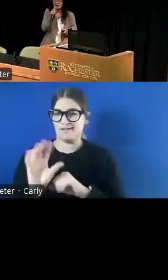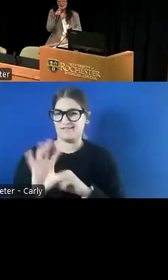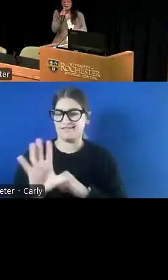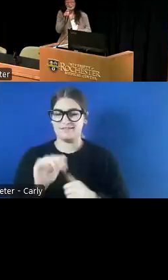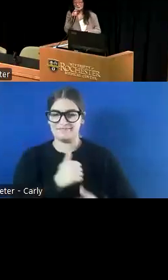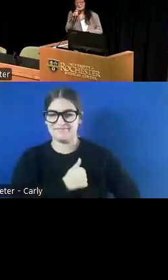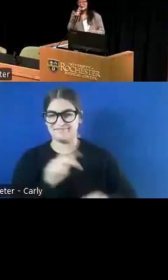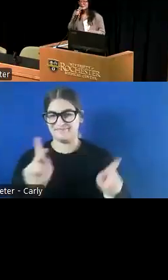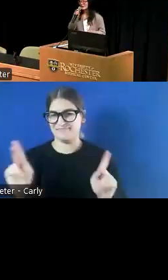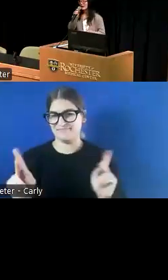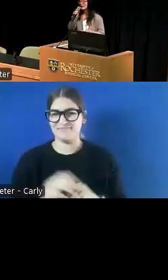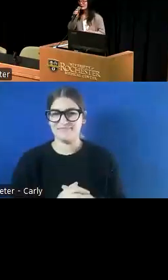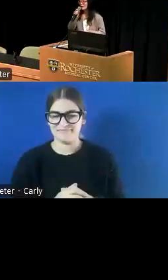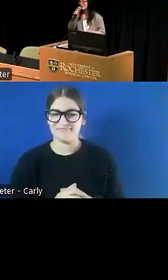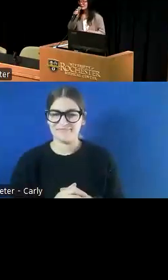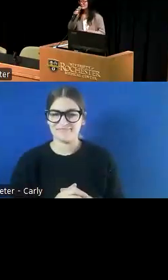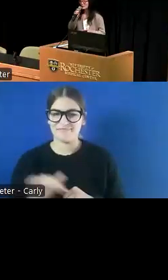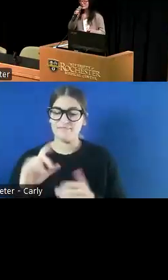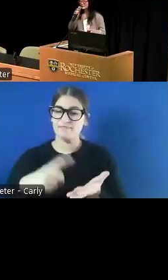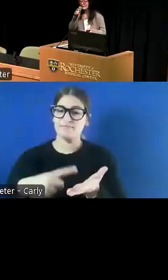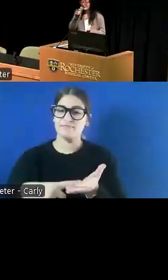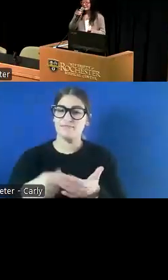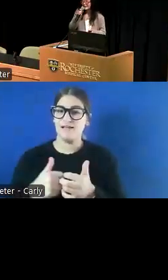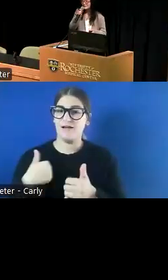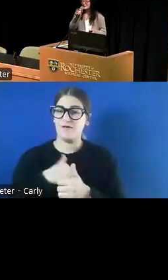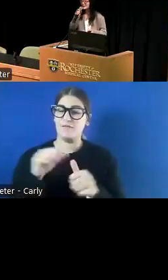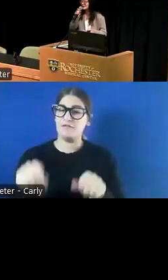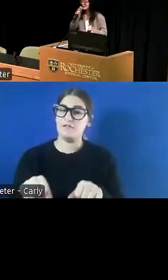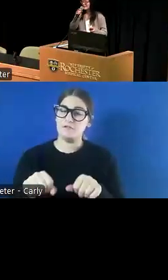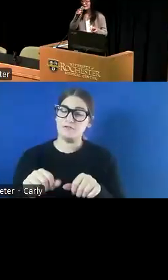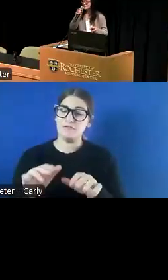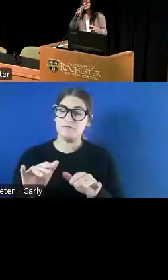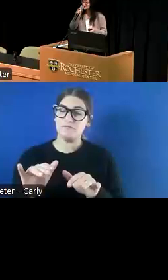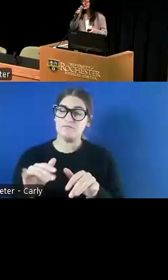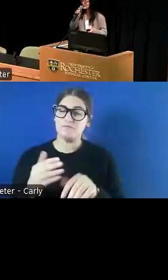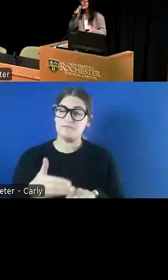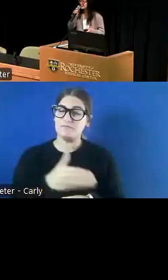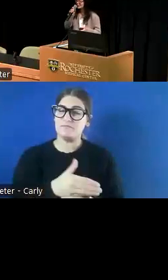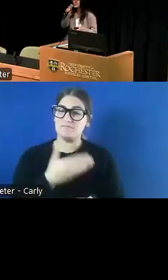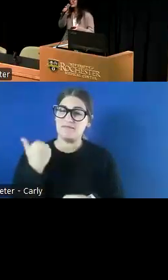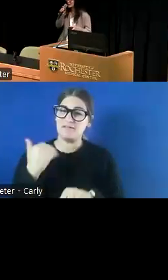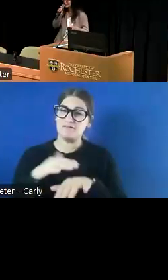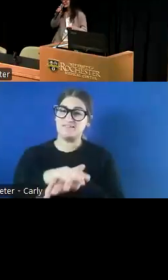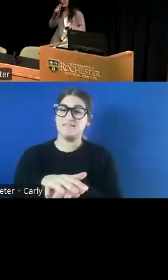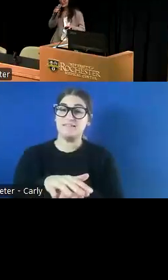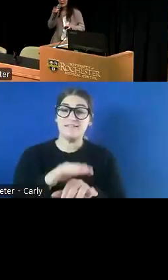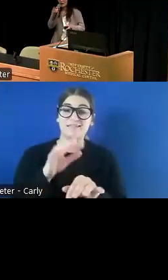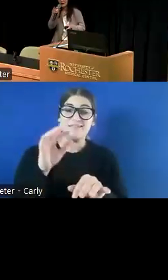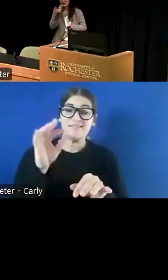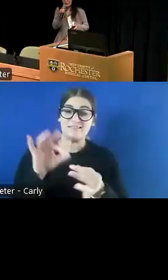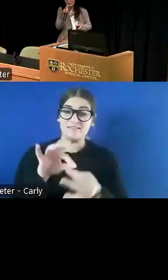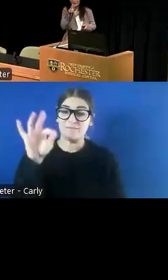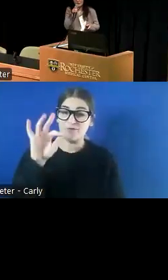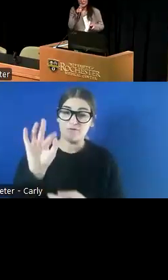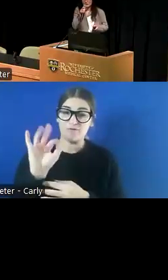And they also talked about how we can work a little harder in trying to better integrate the spiritual fitness part